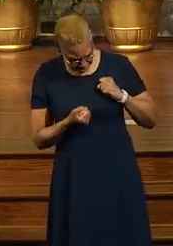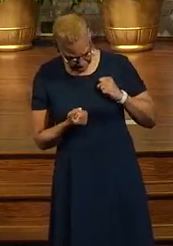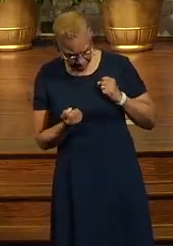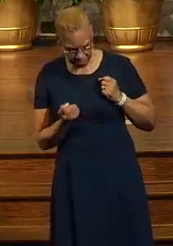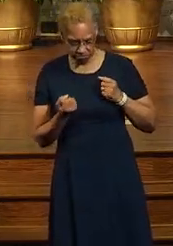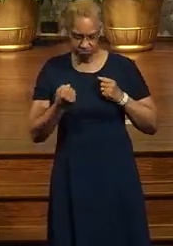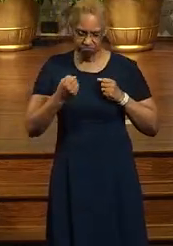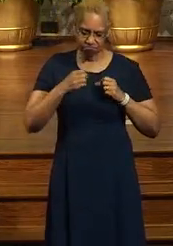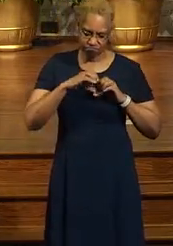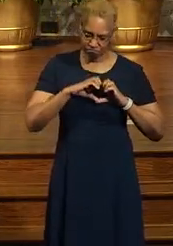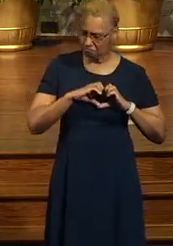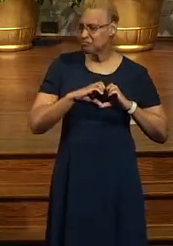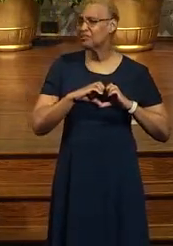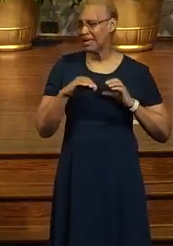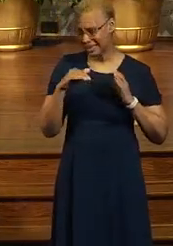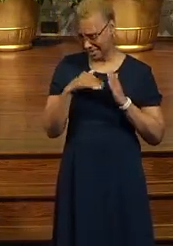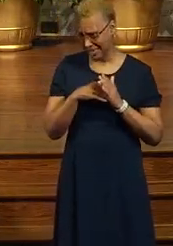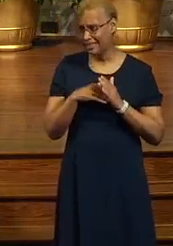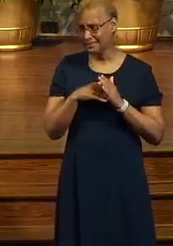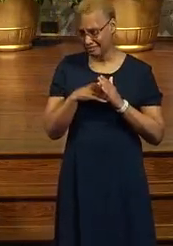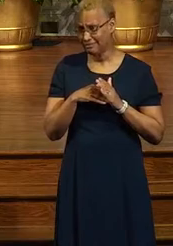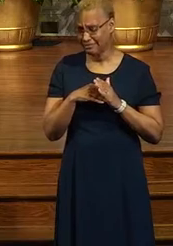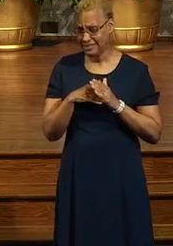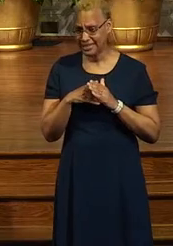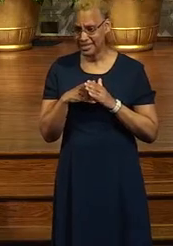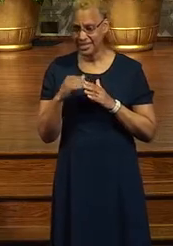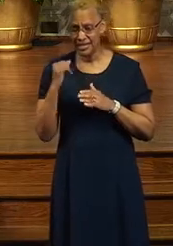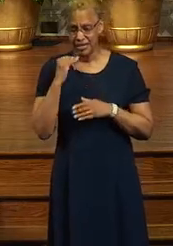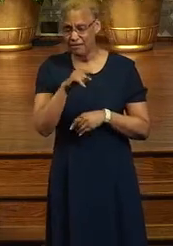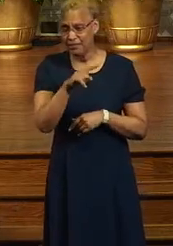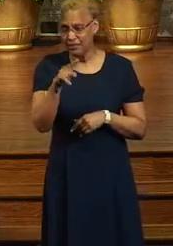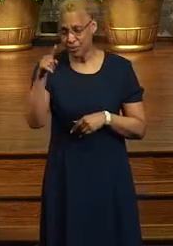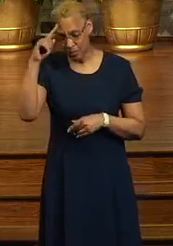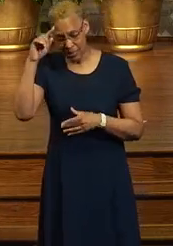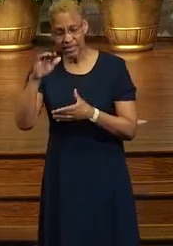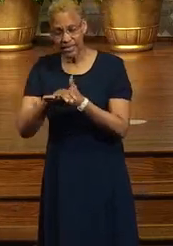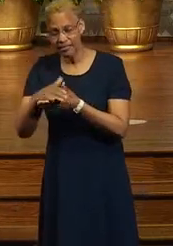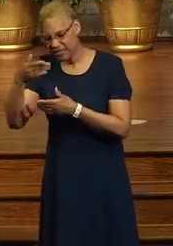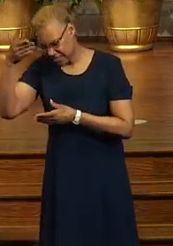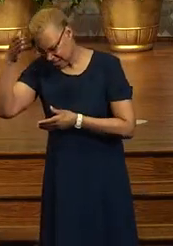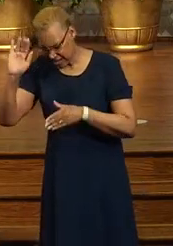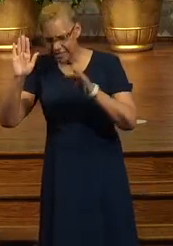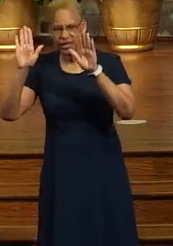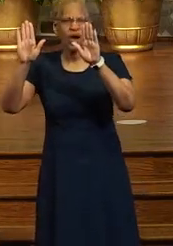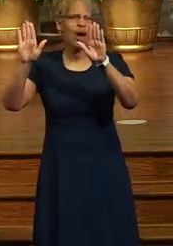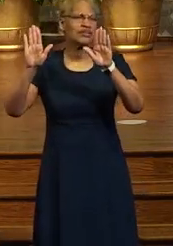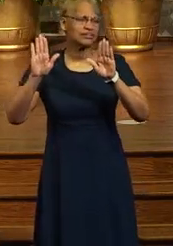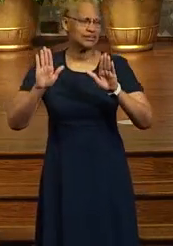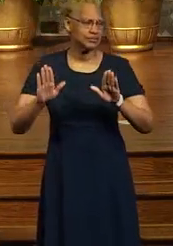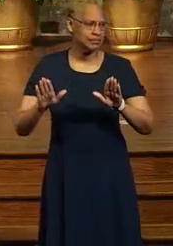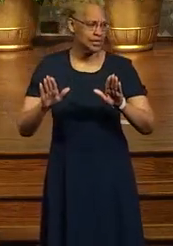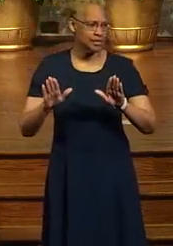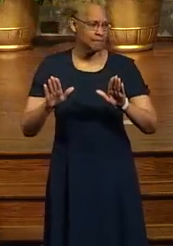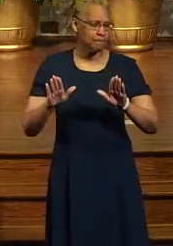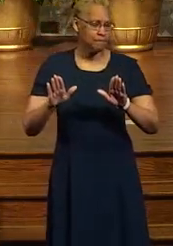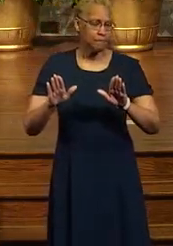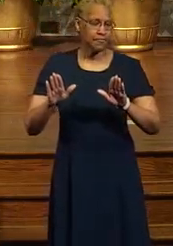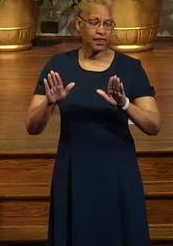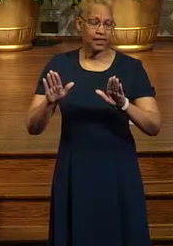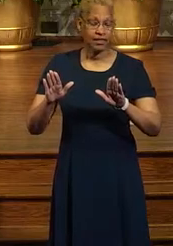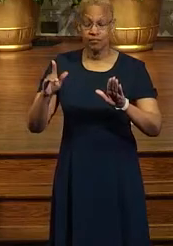believe that God is an awesome God and that he can come